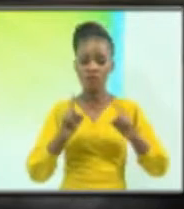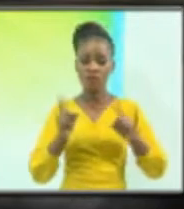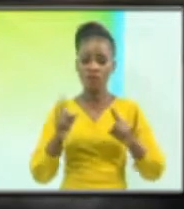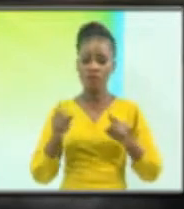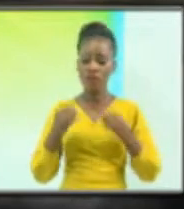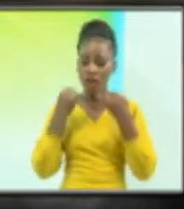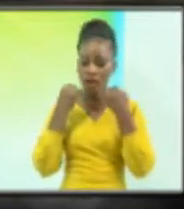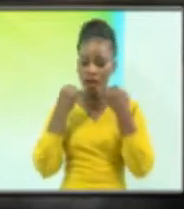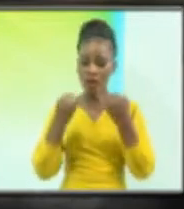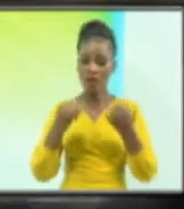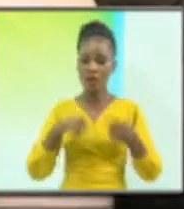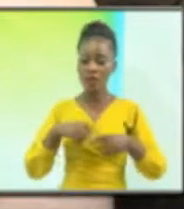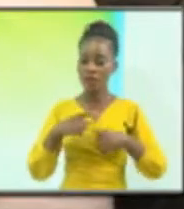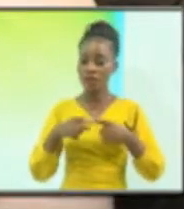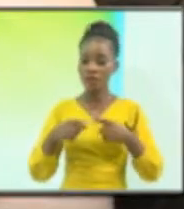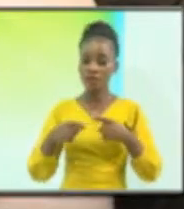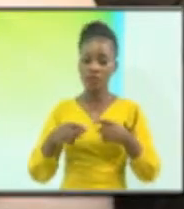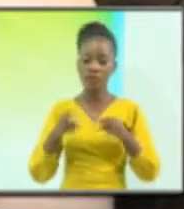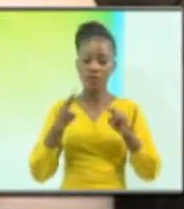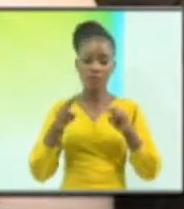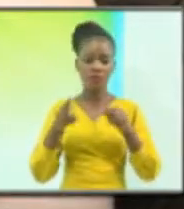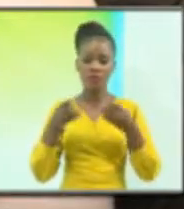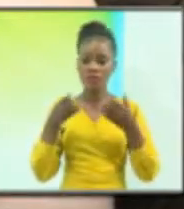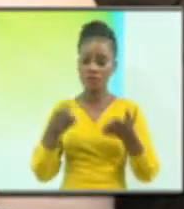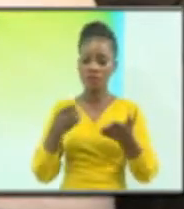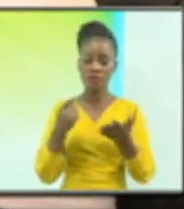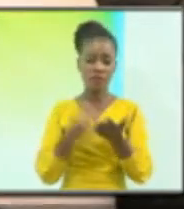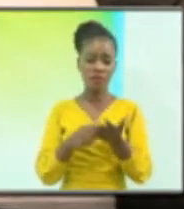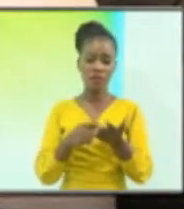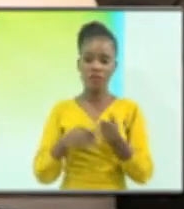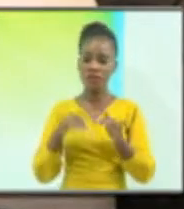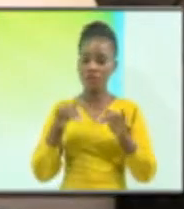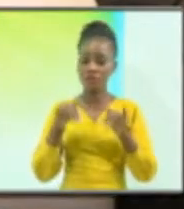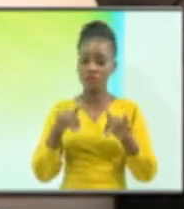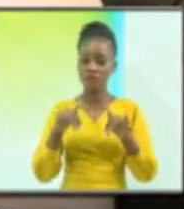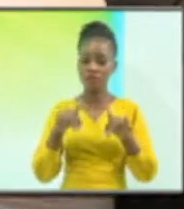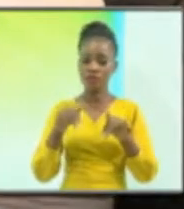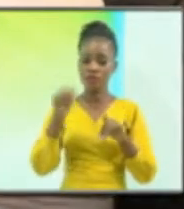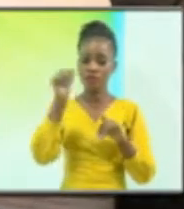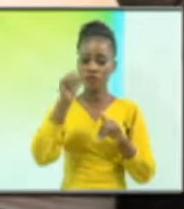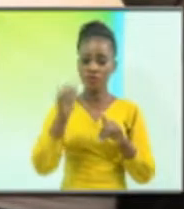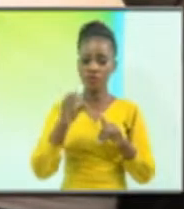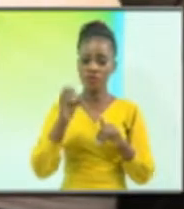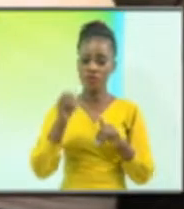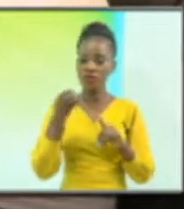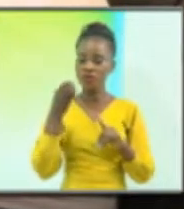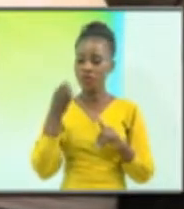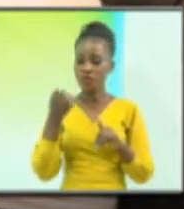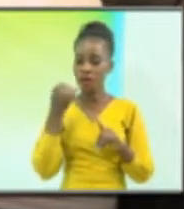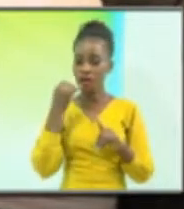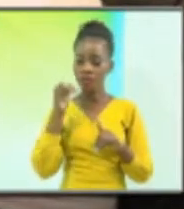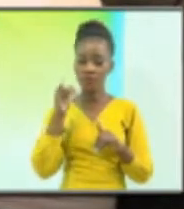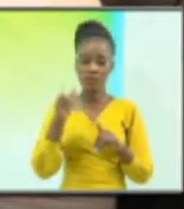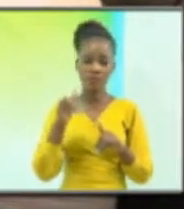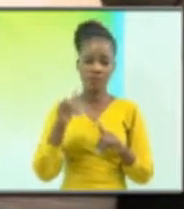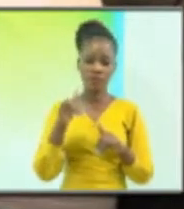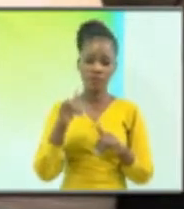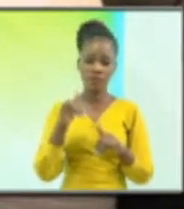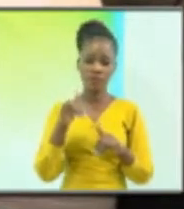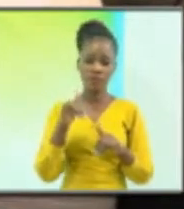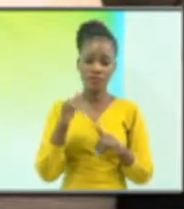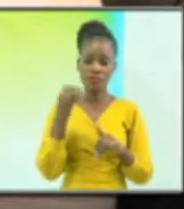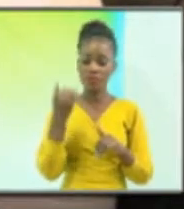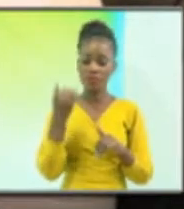don't. But are thieves not there in Uganda? They exist. so these were What are you saying anyway, Mr. What Simon? I'm saying